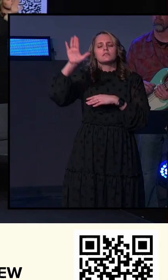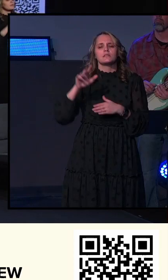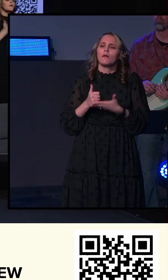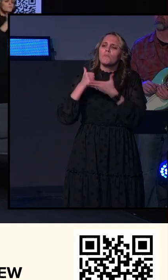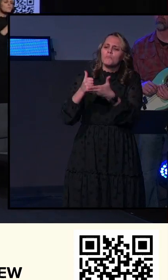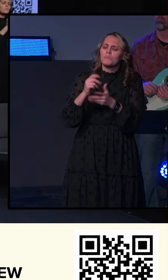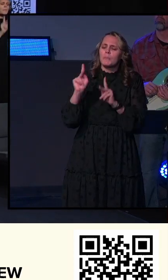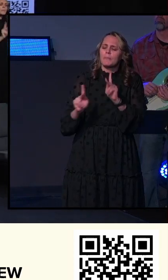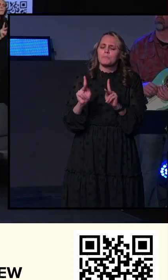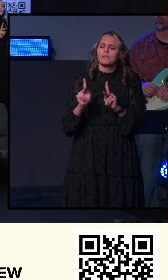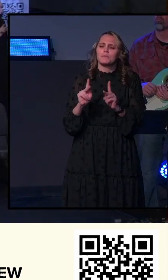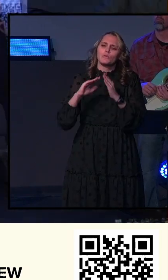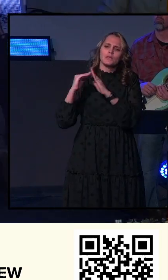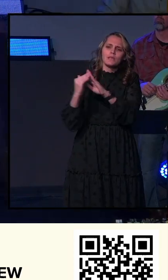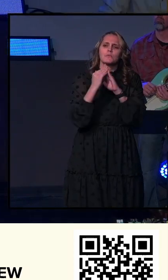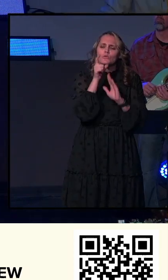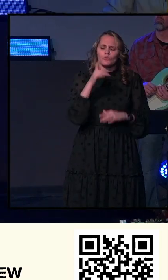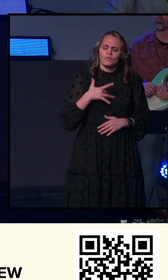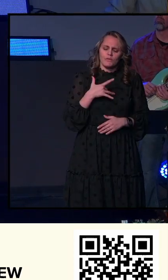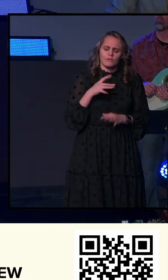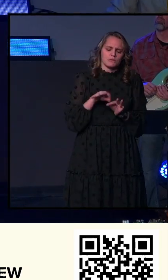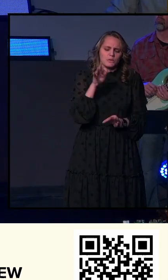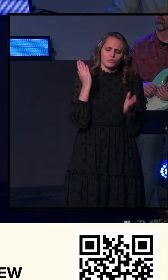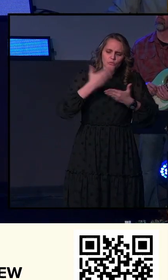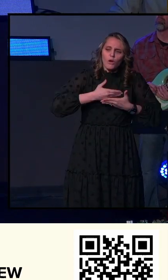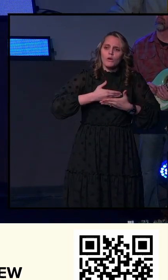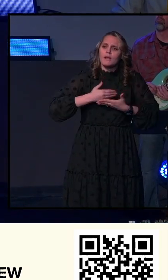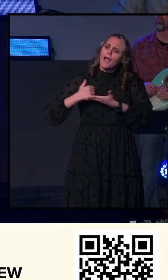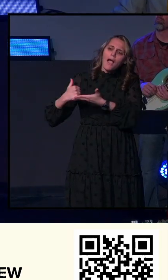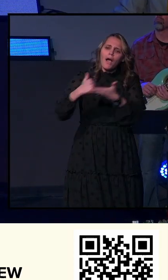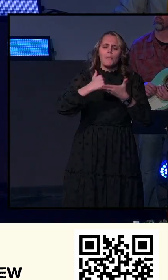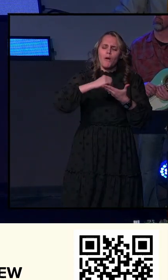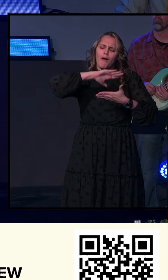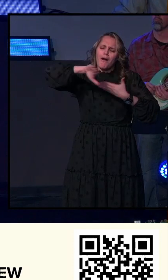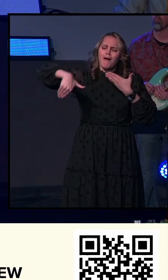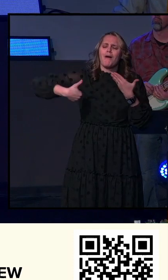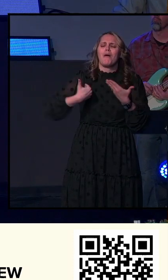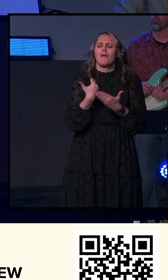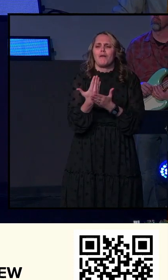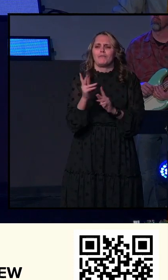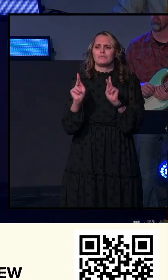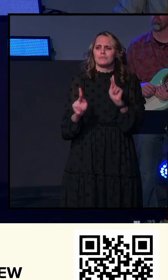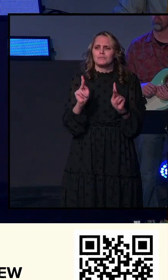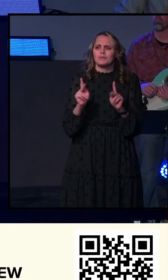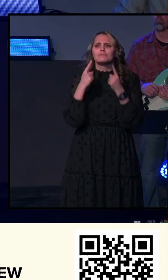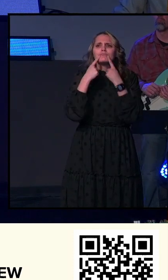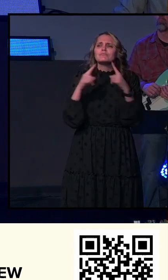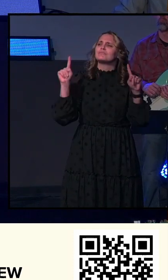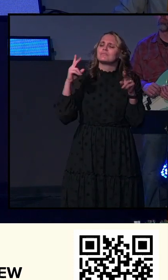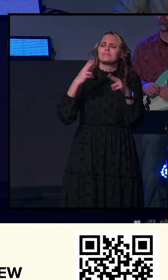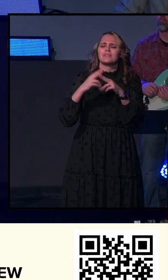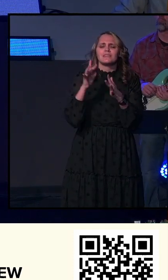in our community who are living in spiritual darkness until every single person proclaims the name of Jesus and there are